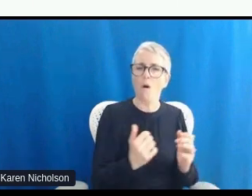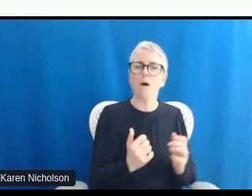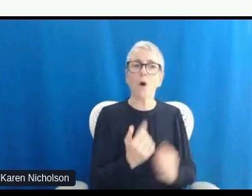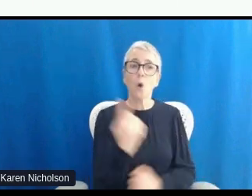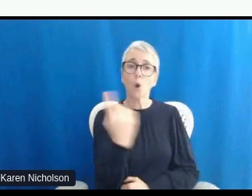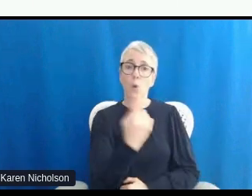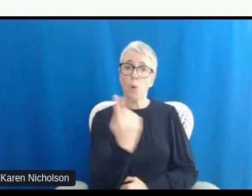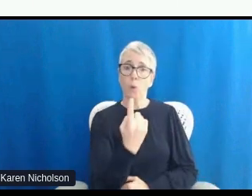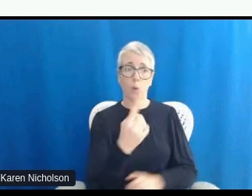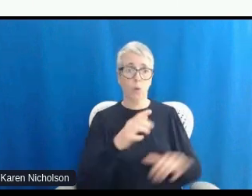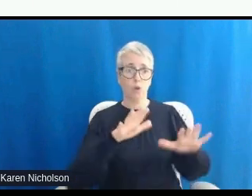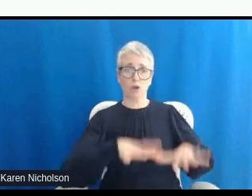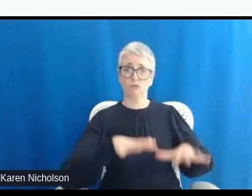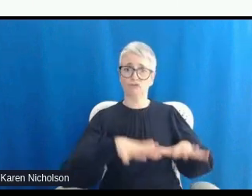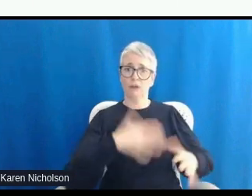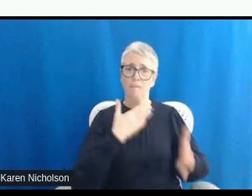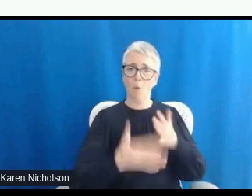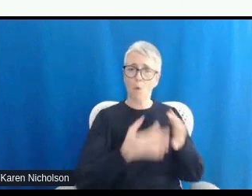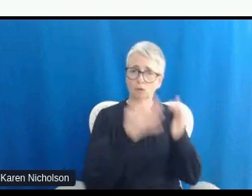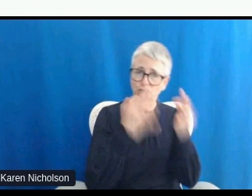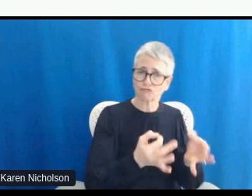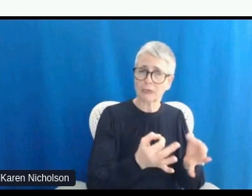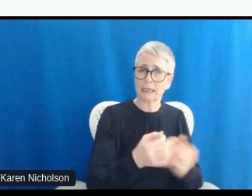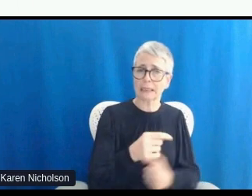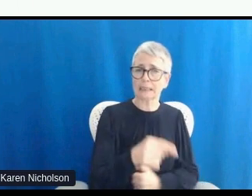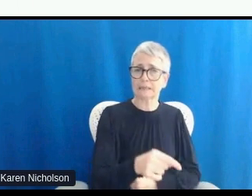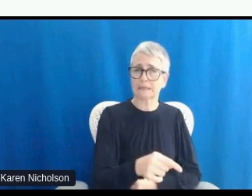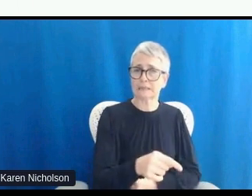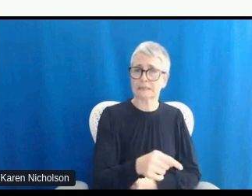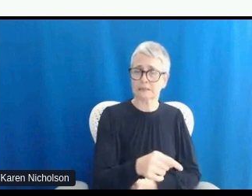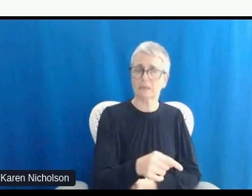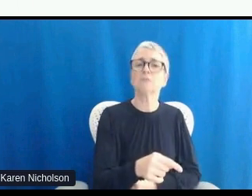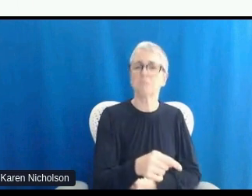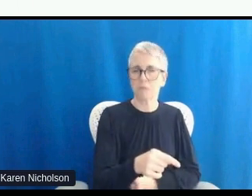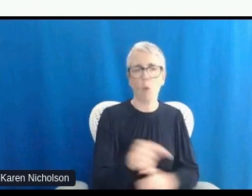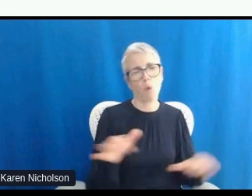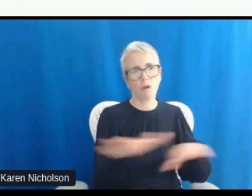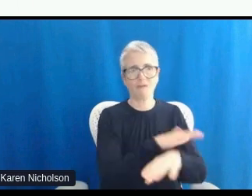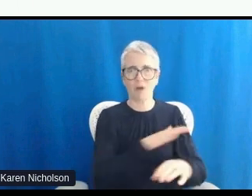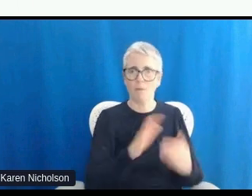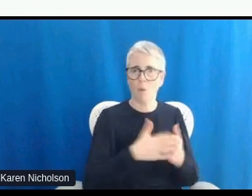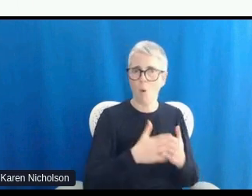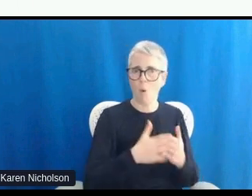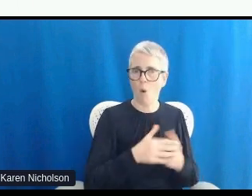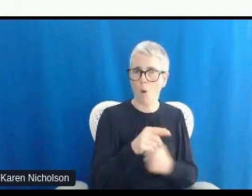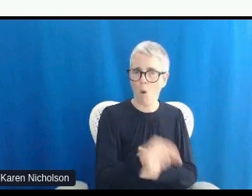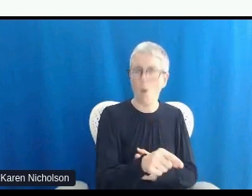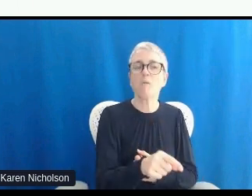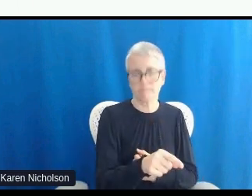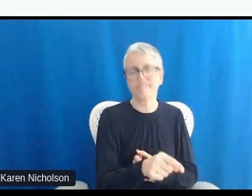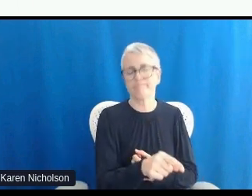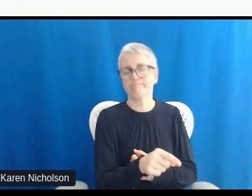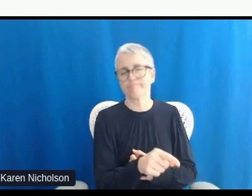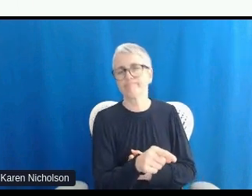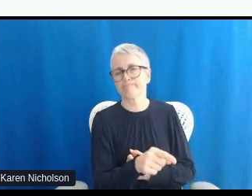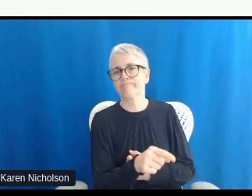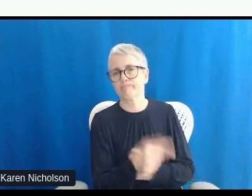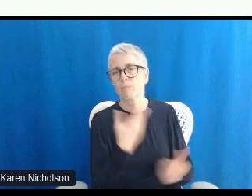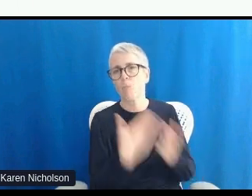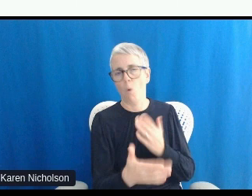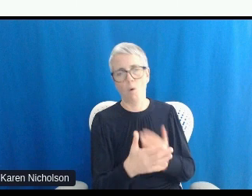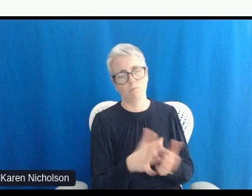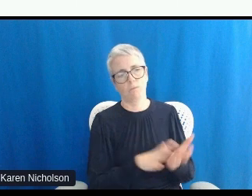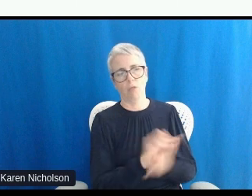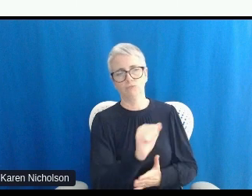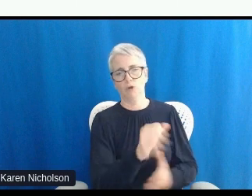wider reaching accessibility laws, you see that especially in corporate environments that's picked up